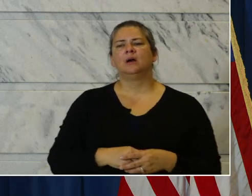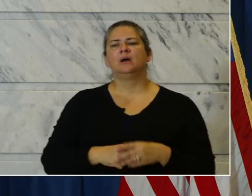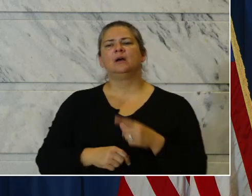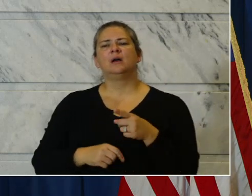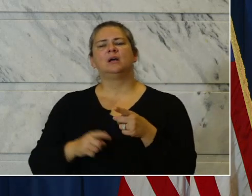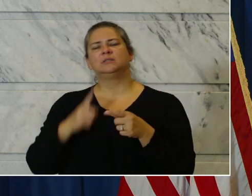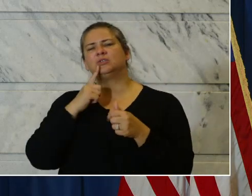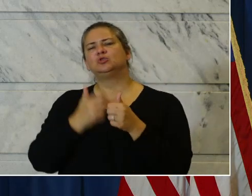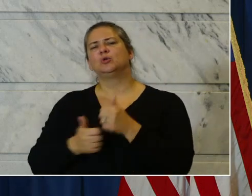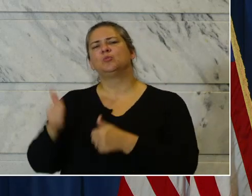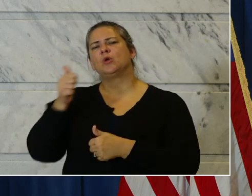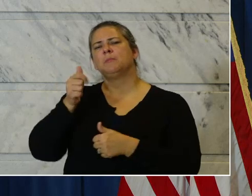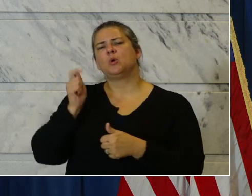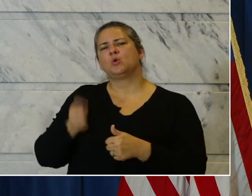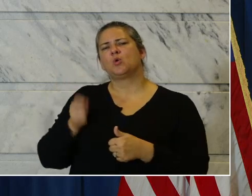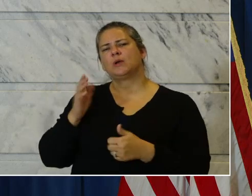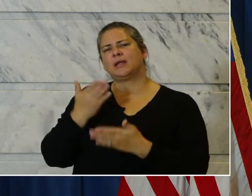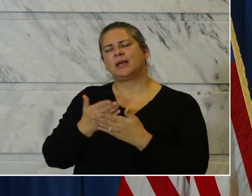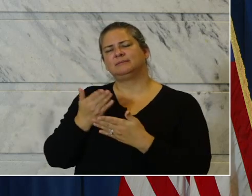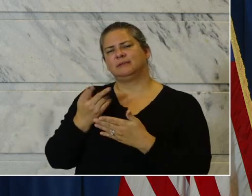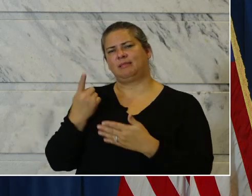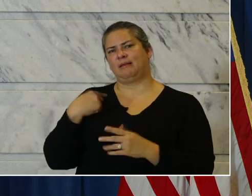Court case last month.